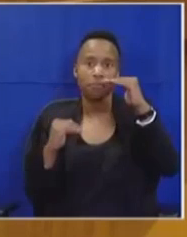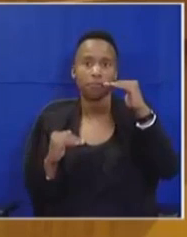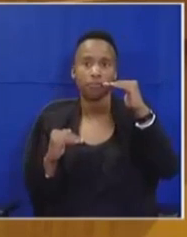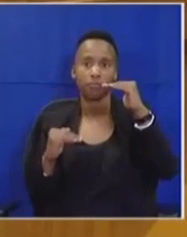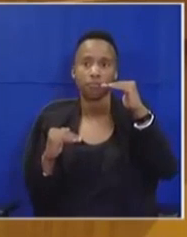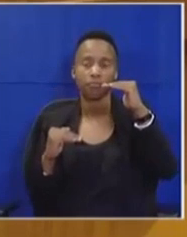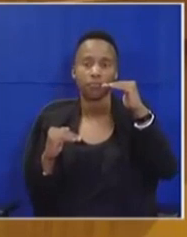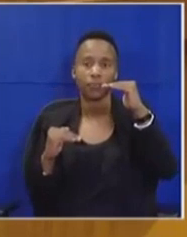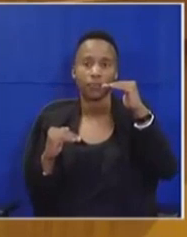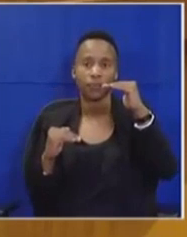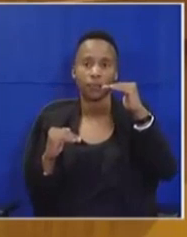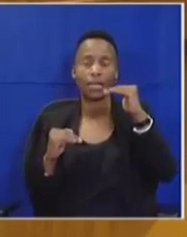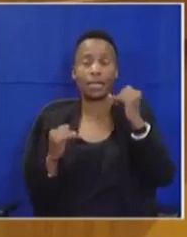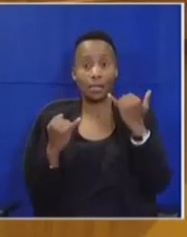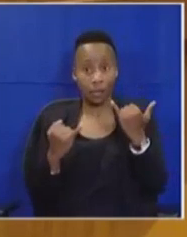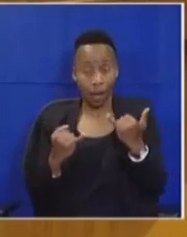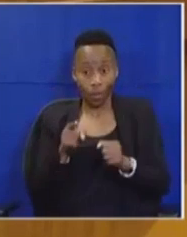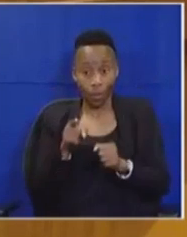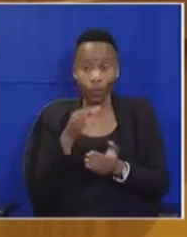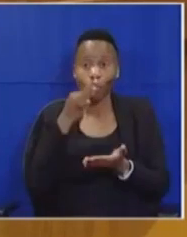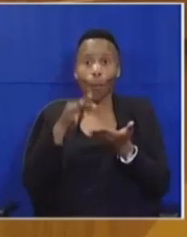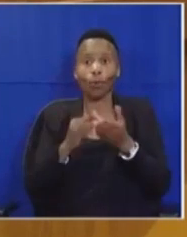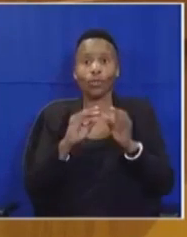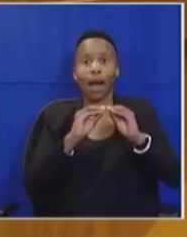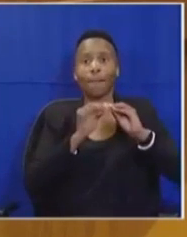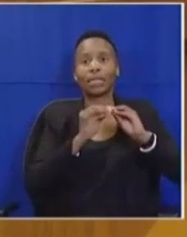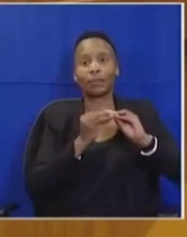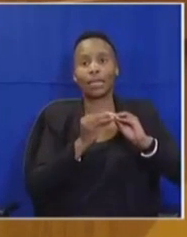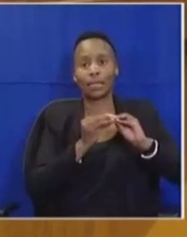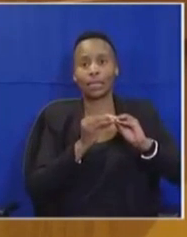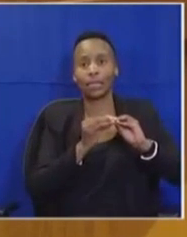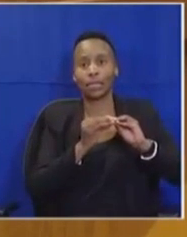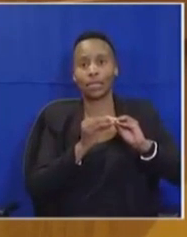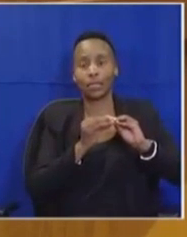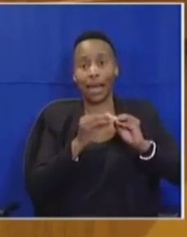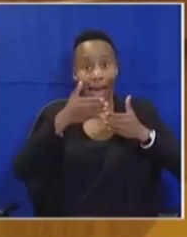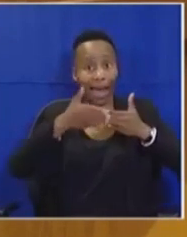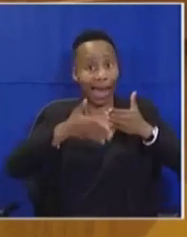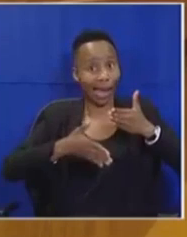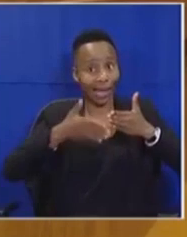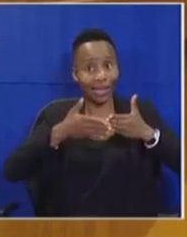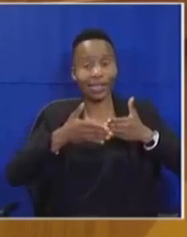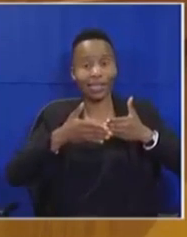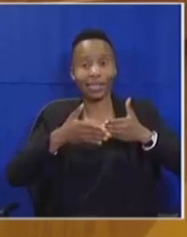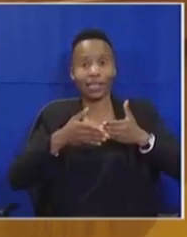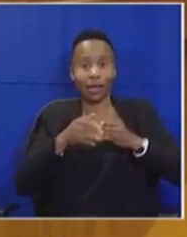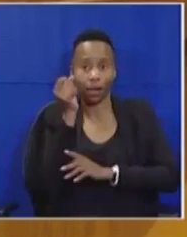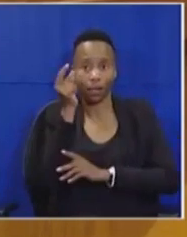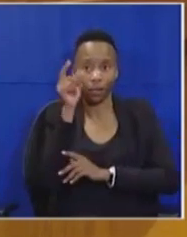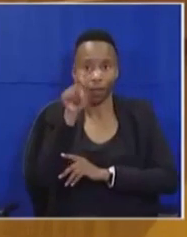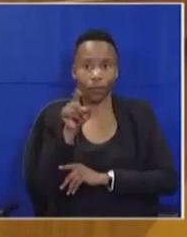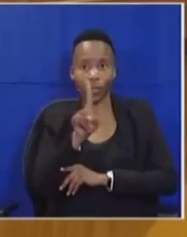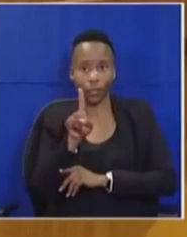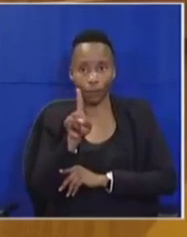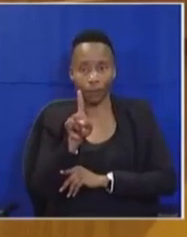the proposed amendment, in the end, let it be understood, is to strengthen